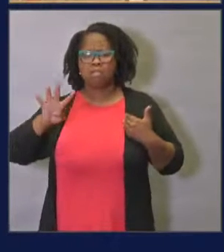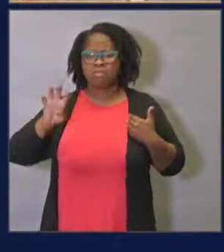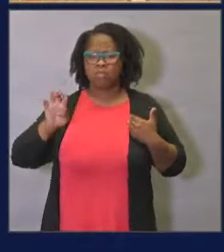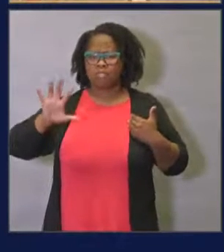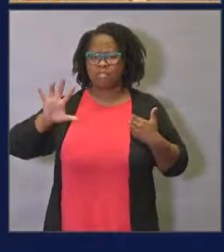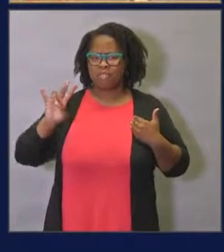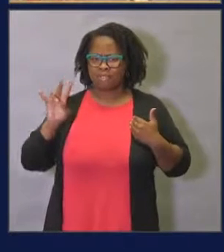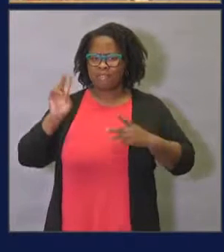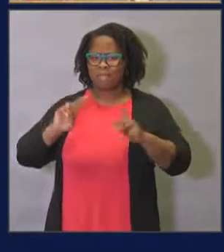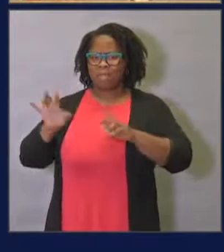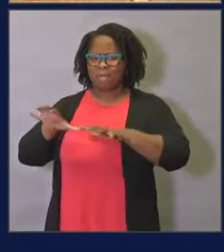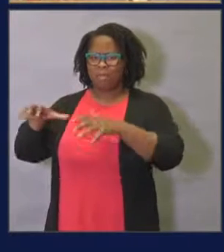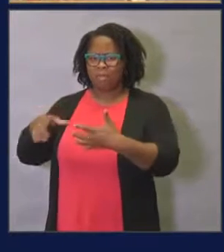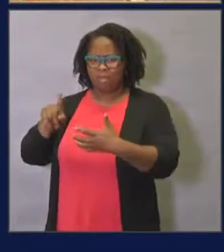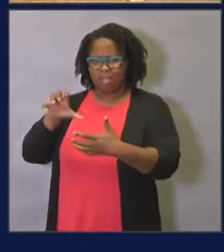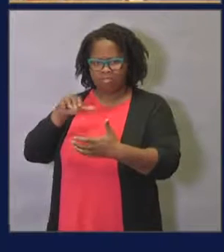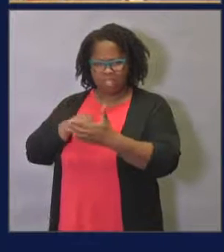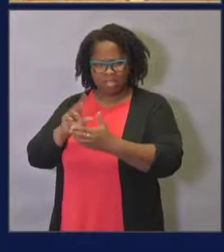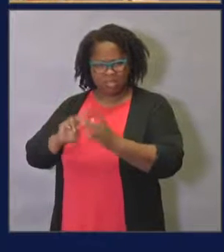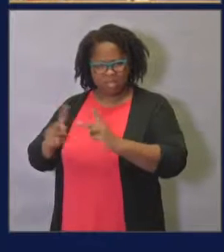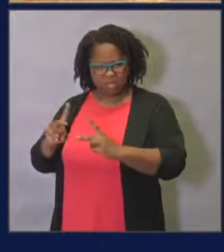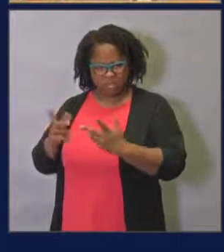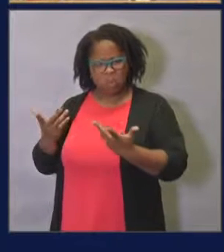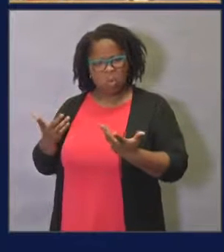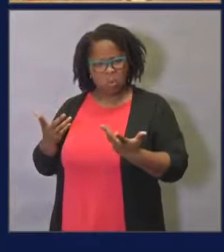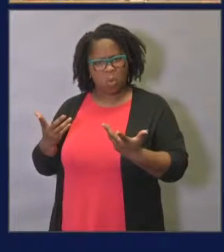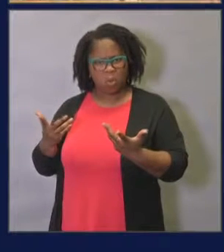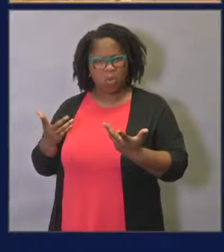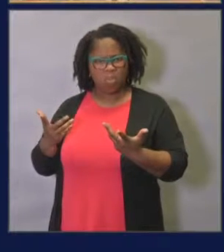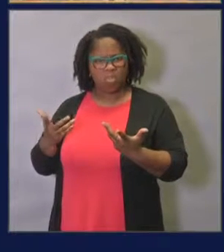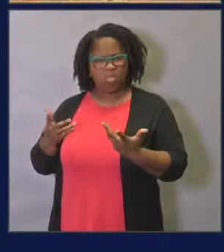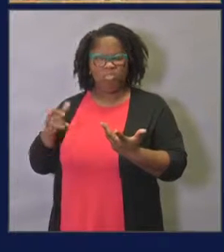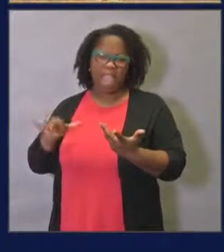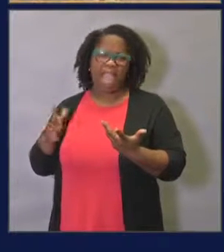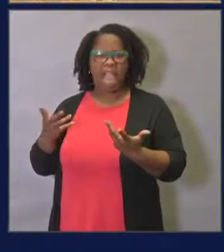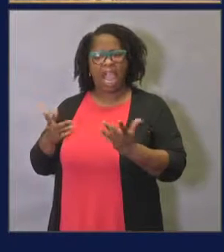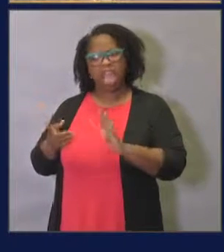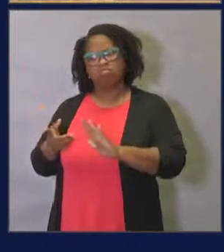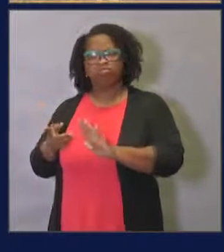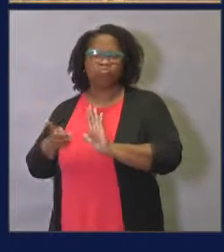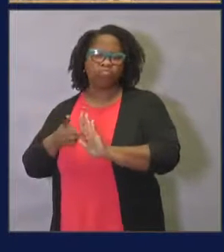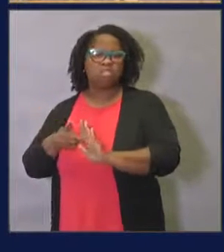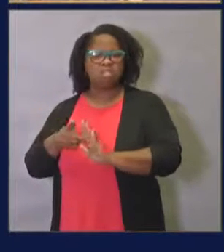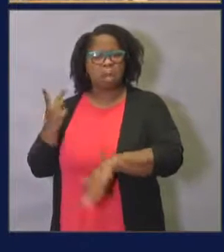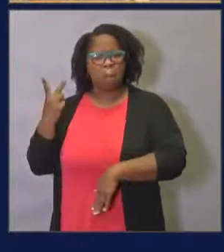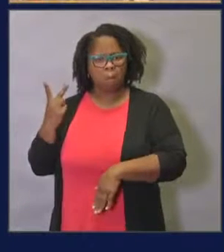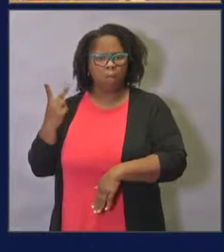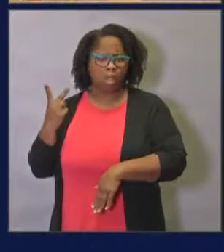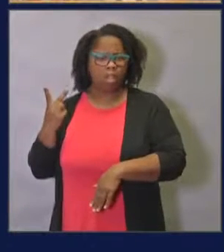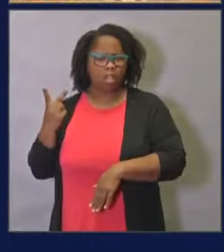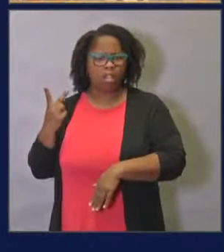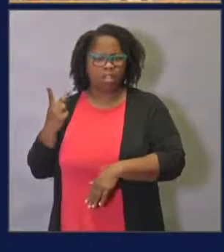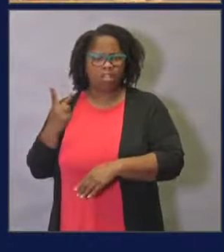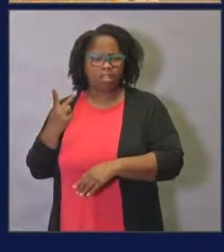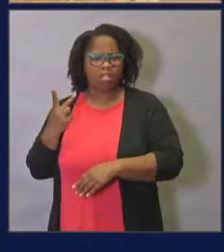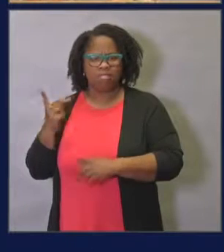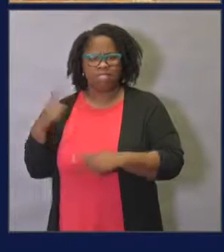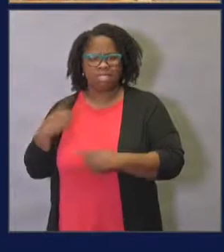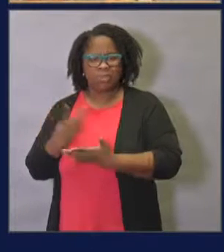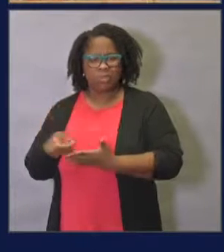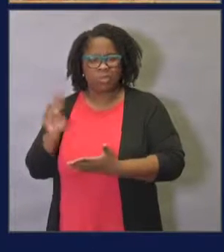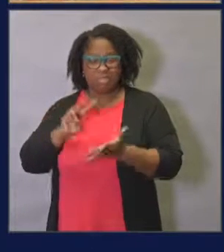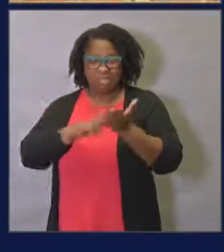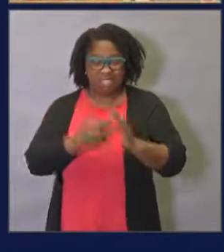457 cases per 100,000 people. And that has it's just about doubled from where it was 2 weeks ago. Everyone's